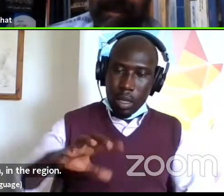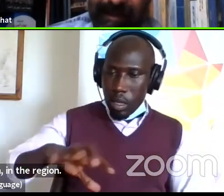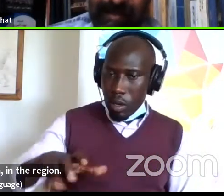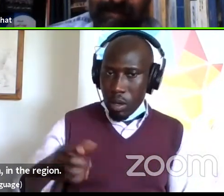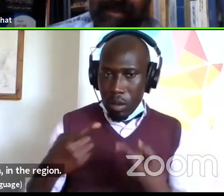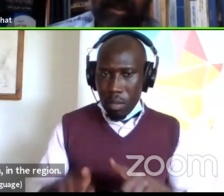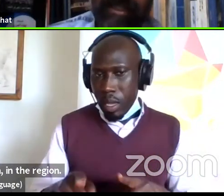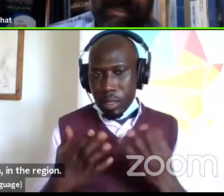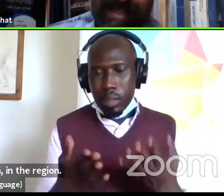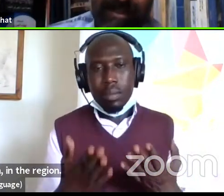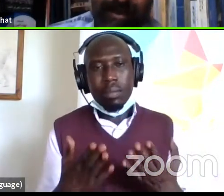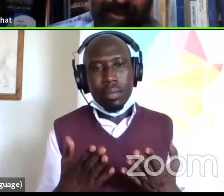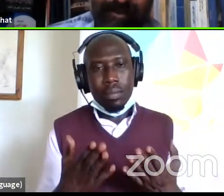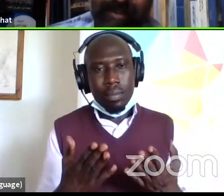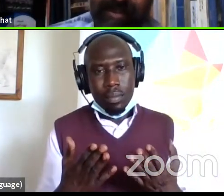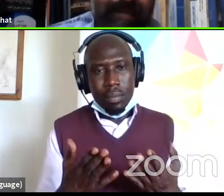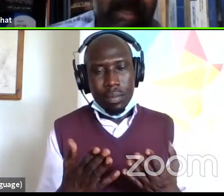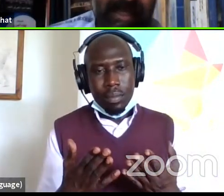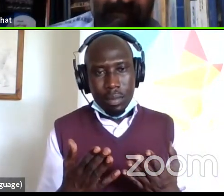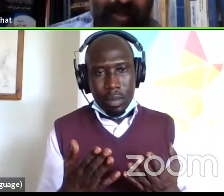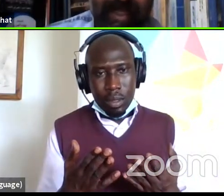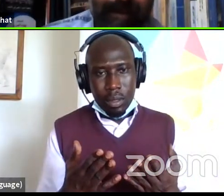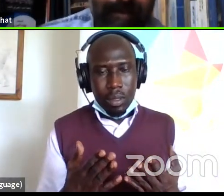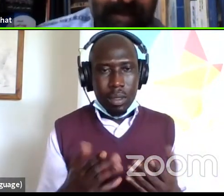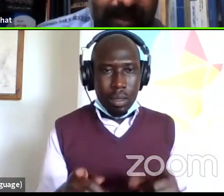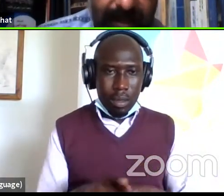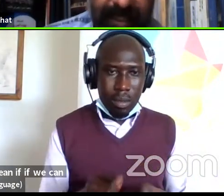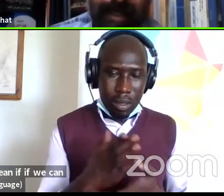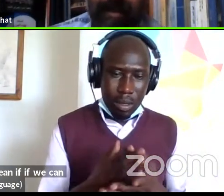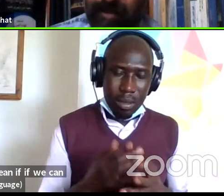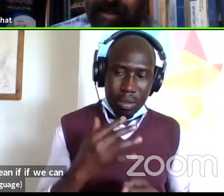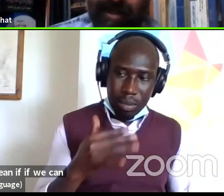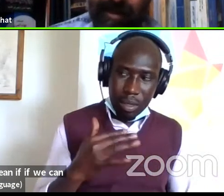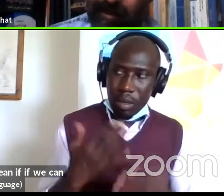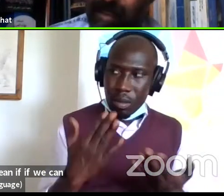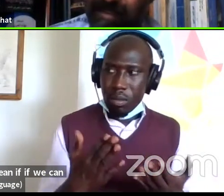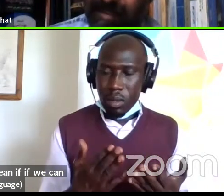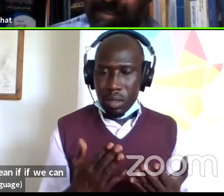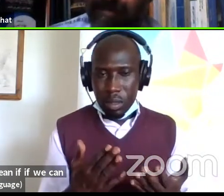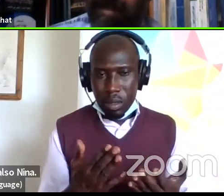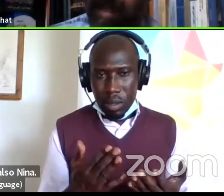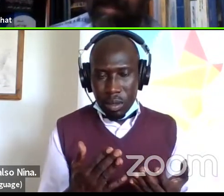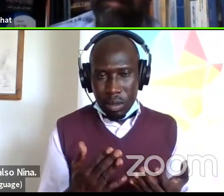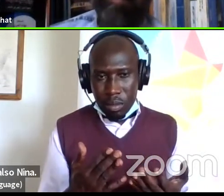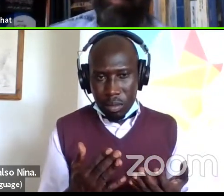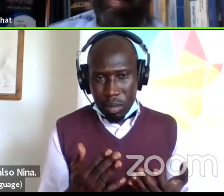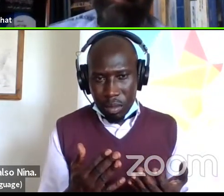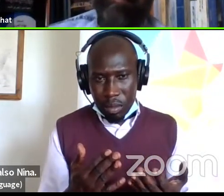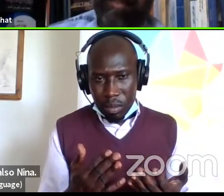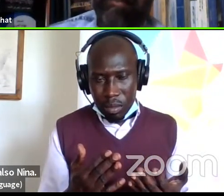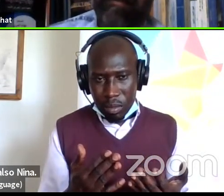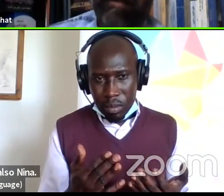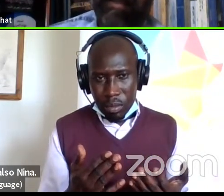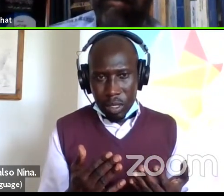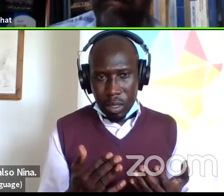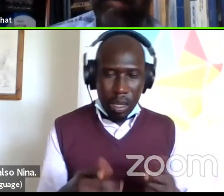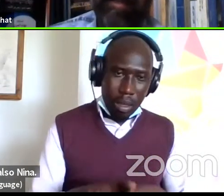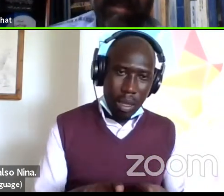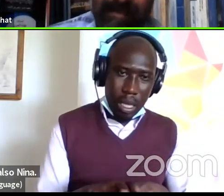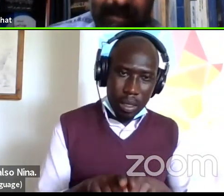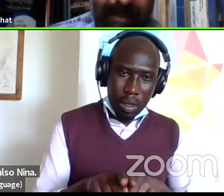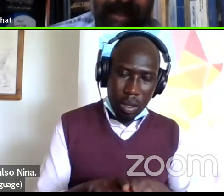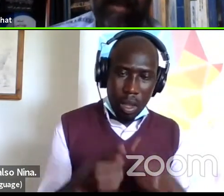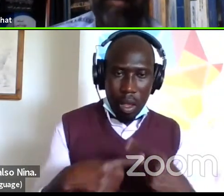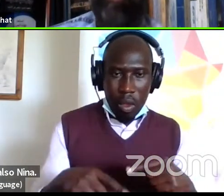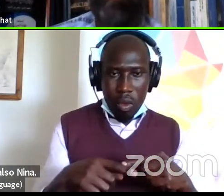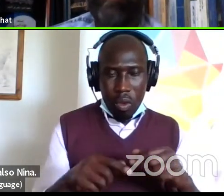we not in the north also in MENA. If we speak about in MENA also, no country is classified as free